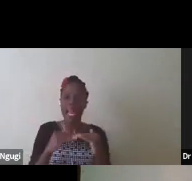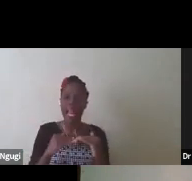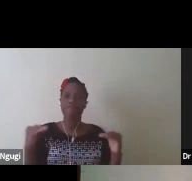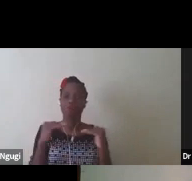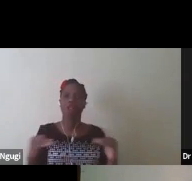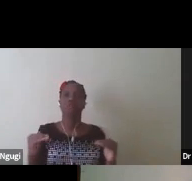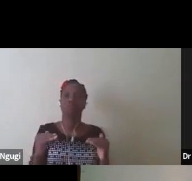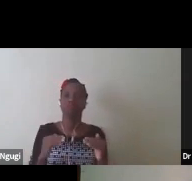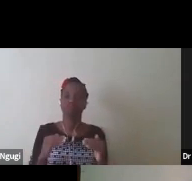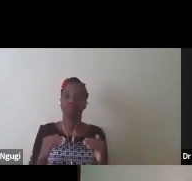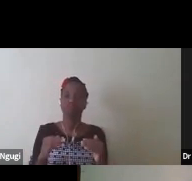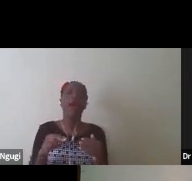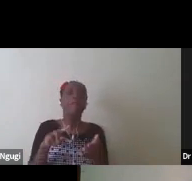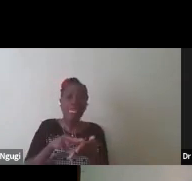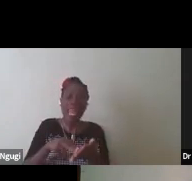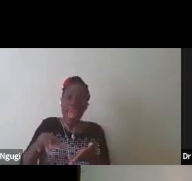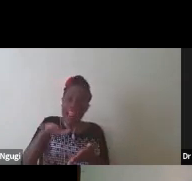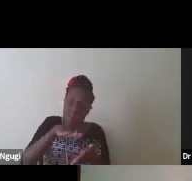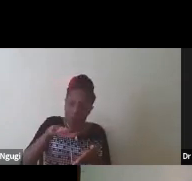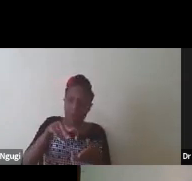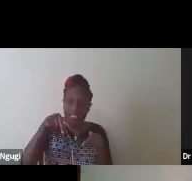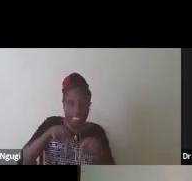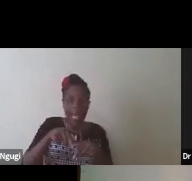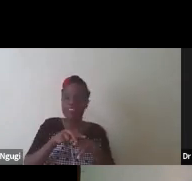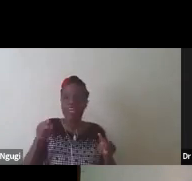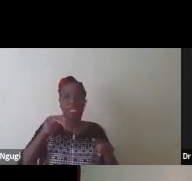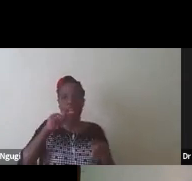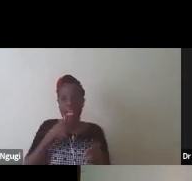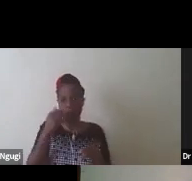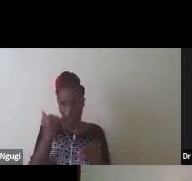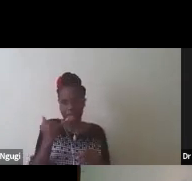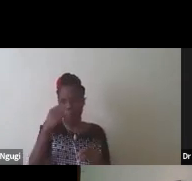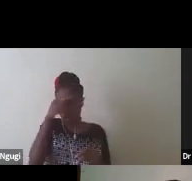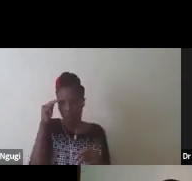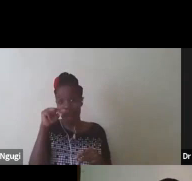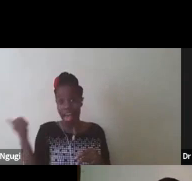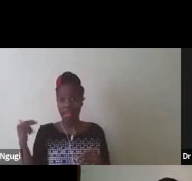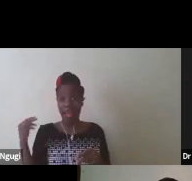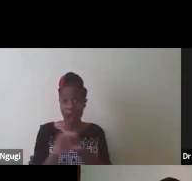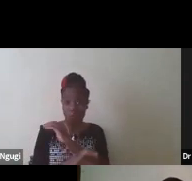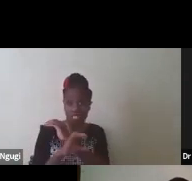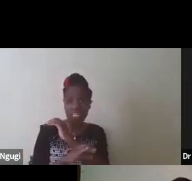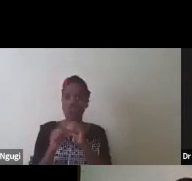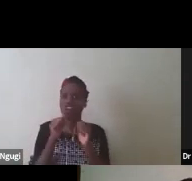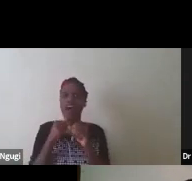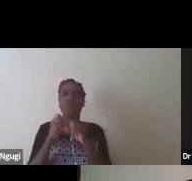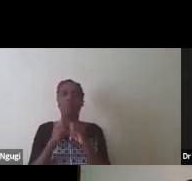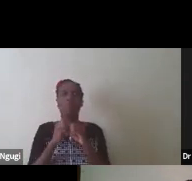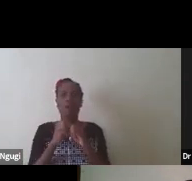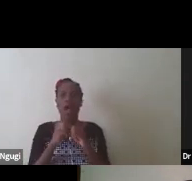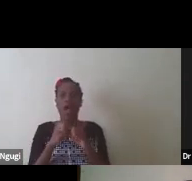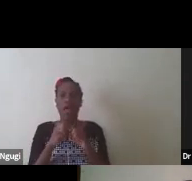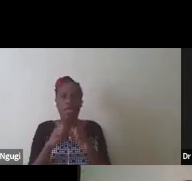the environment suits us very well, that we have not had, like in other countries, a lot of institutional care,